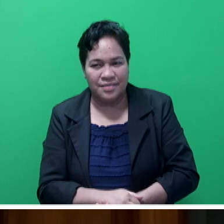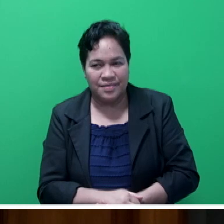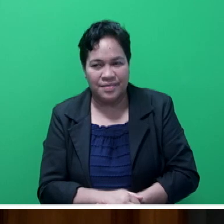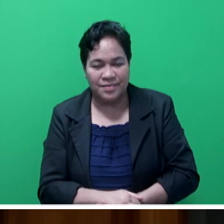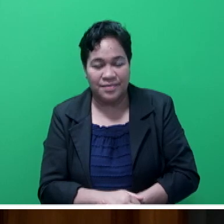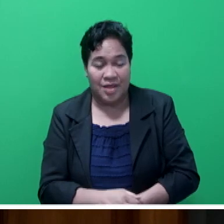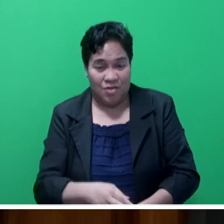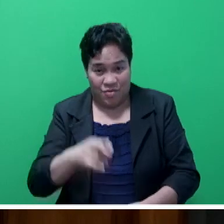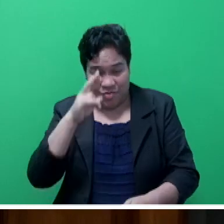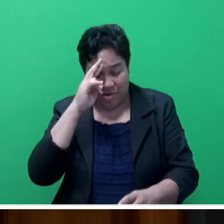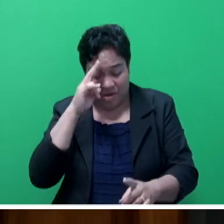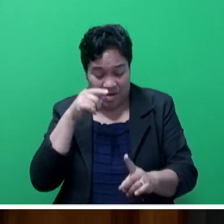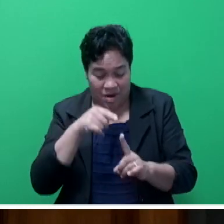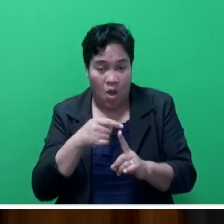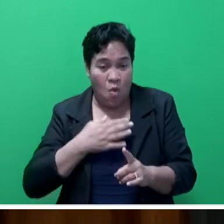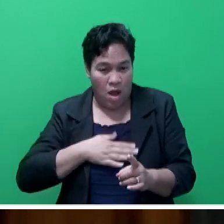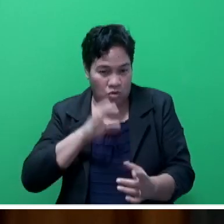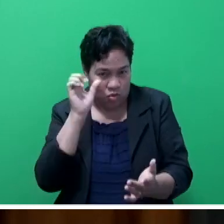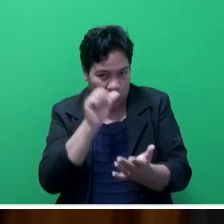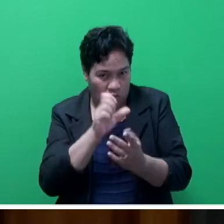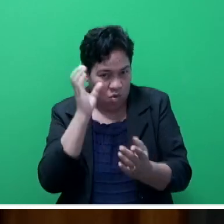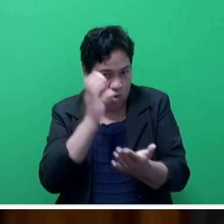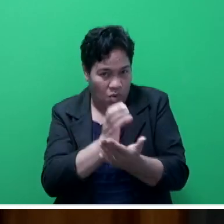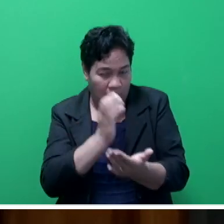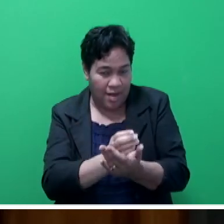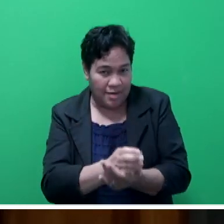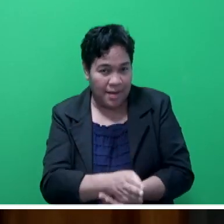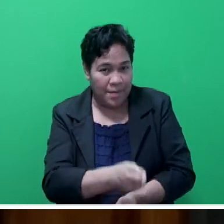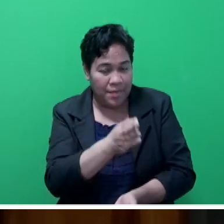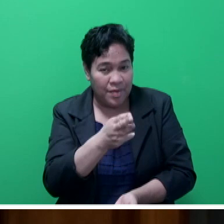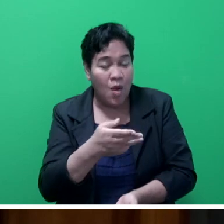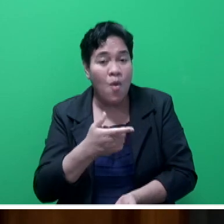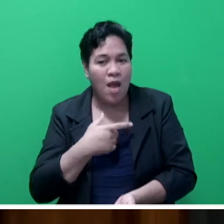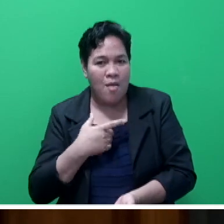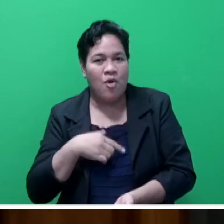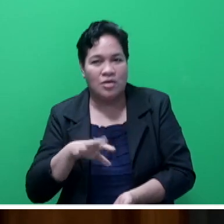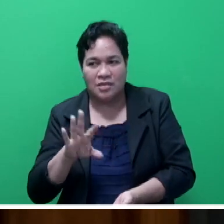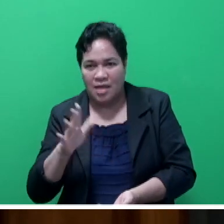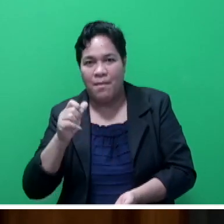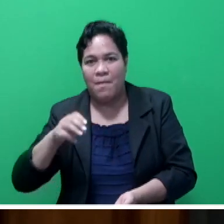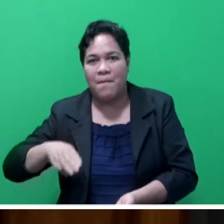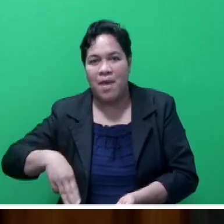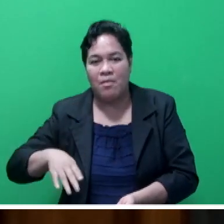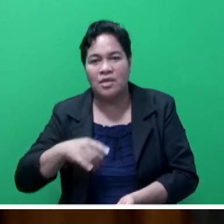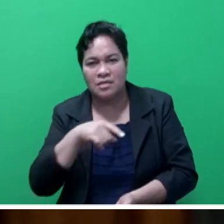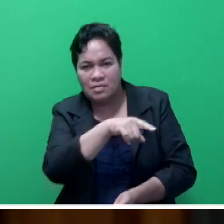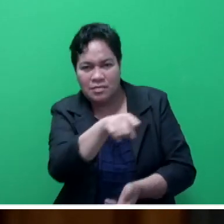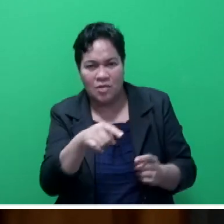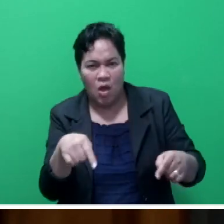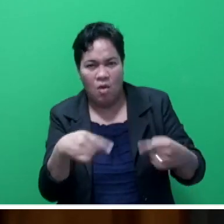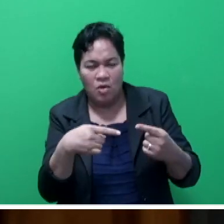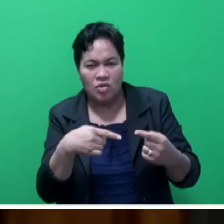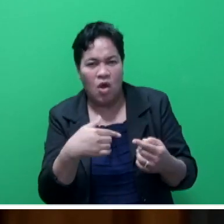the reason I'm trying to correct Honourable Nawaikula here is the tendency of some of the members on the other side to